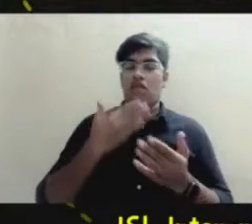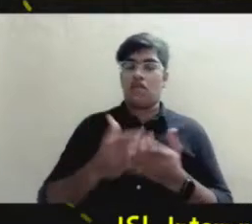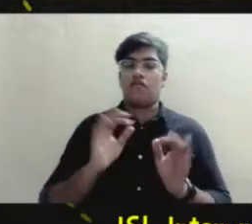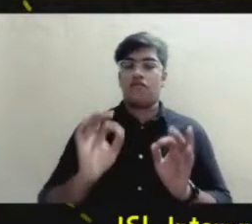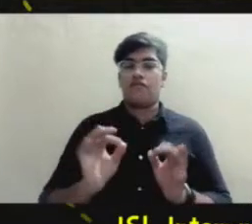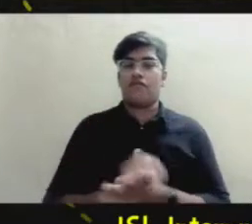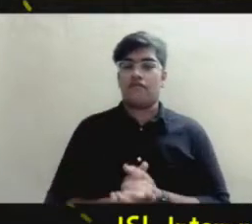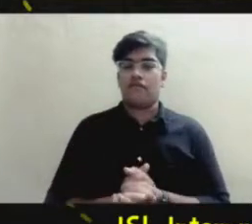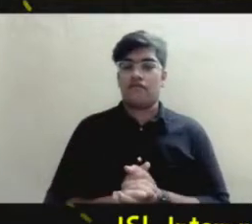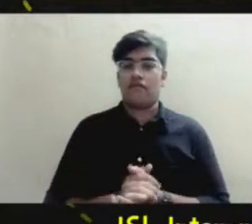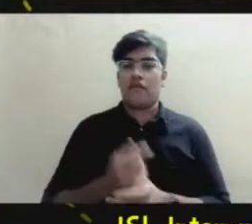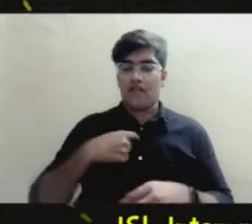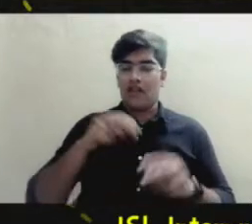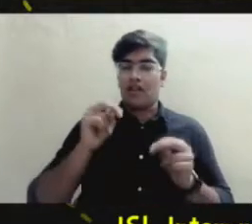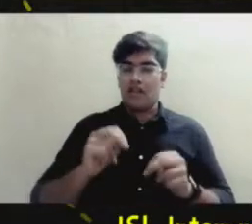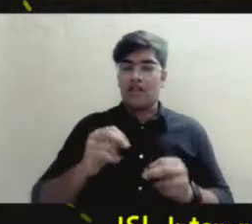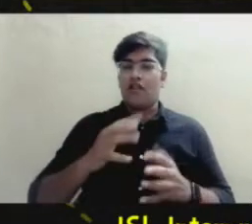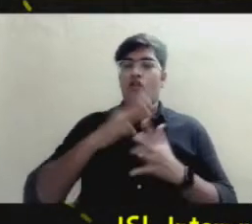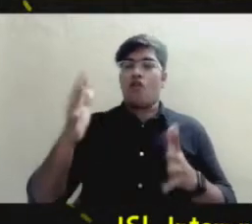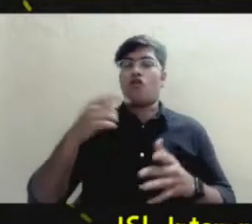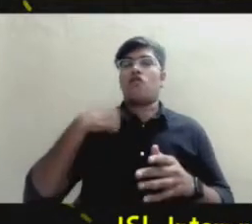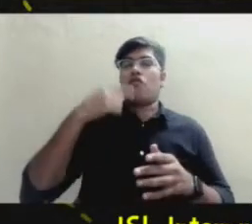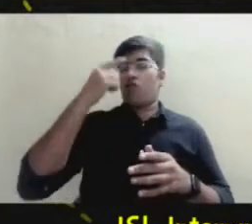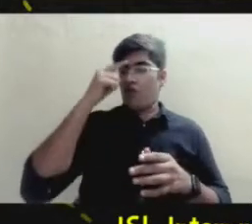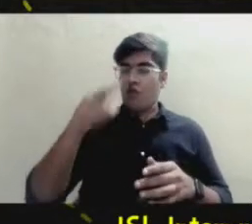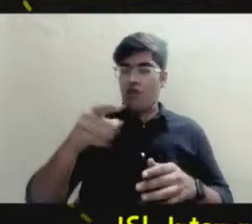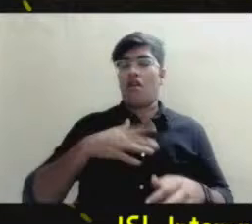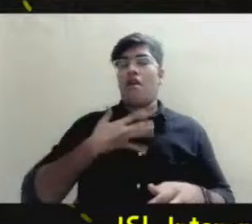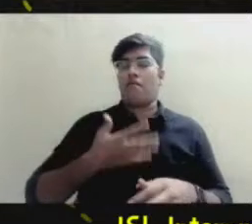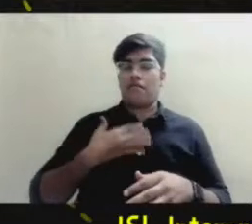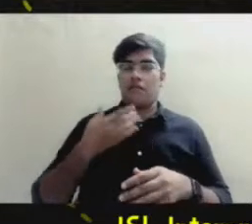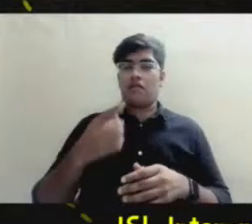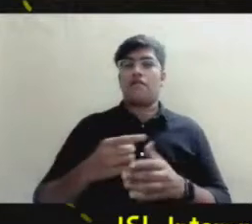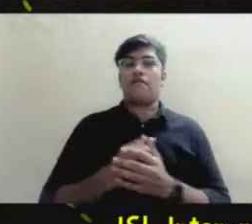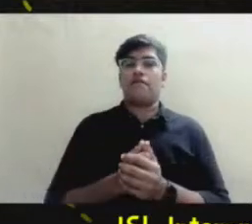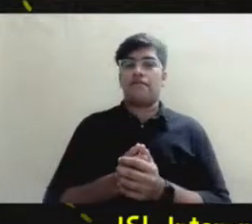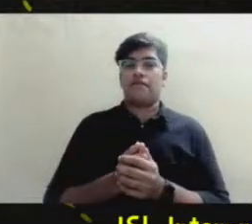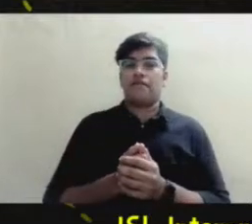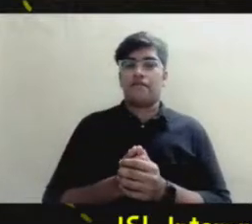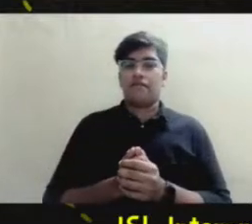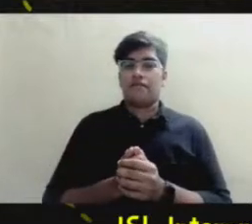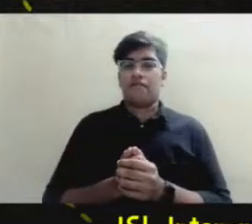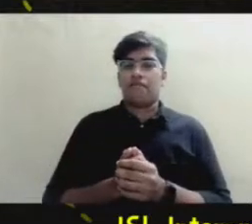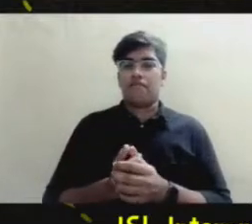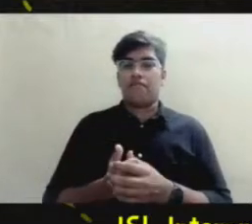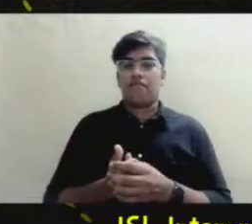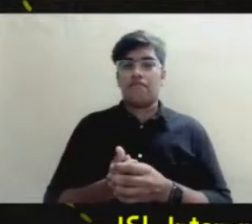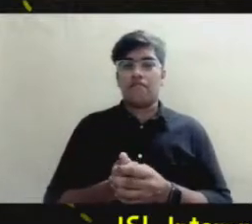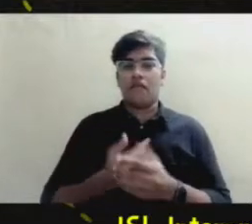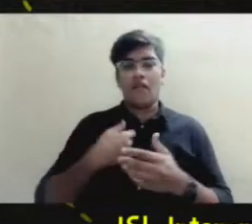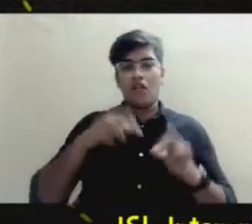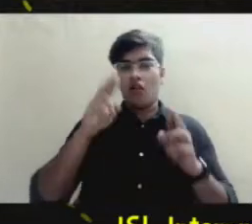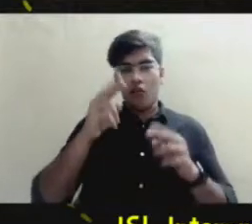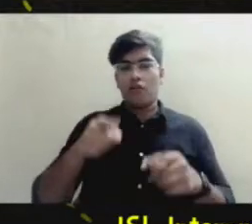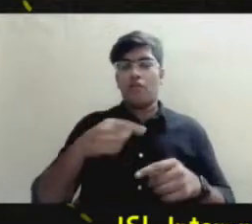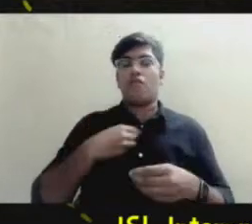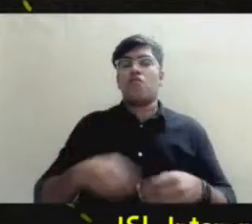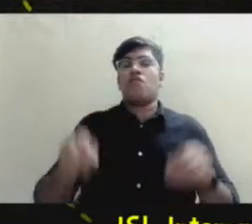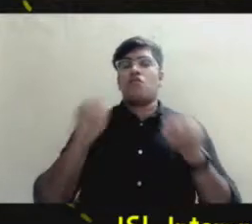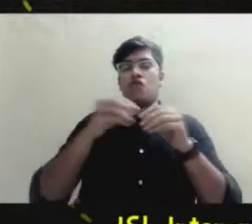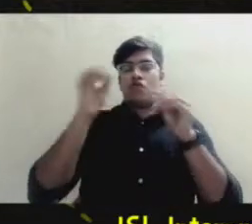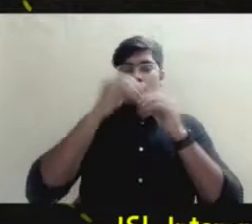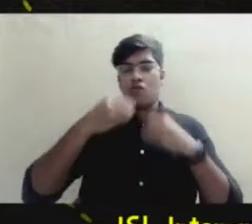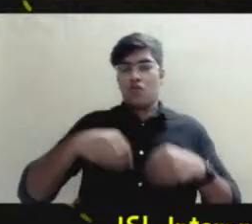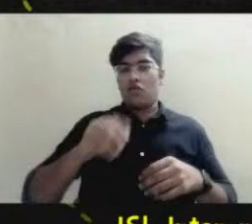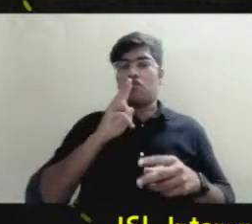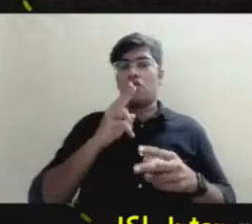We need lots of warmth, and so I'm glad you thought that. And I hope we can talk more, and I hope